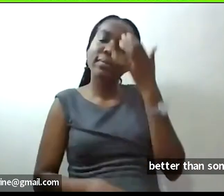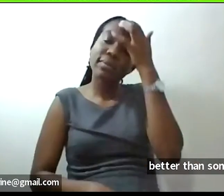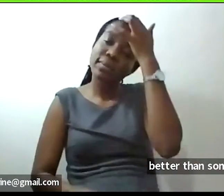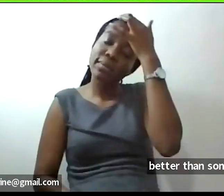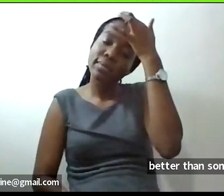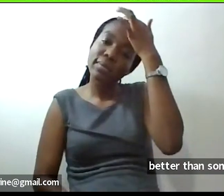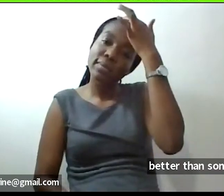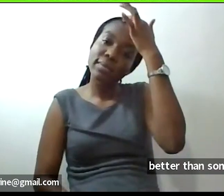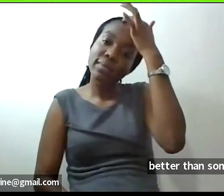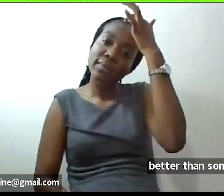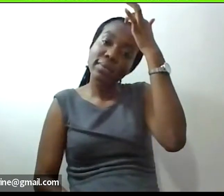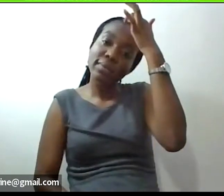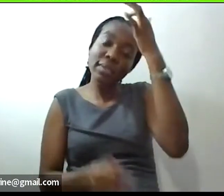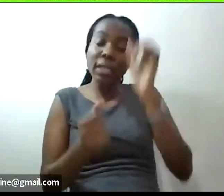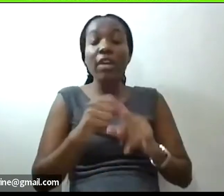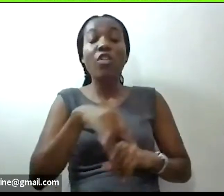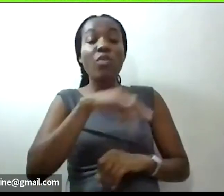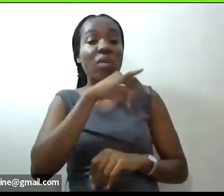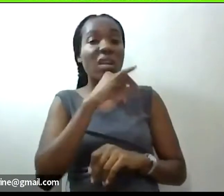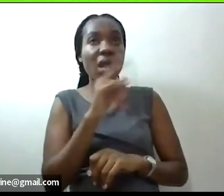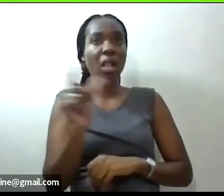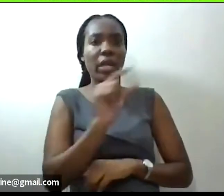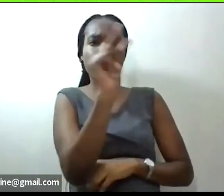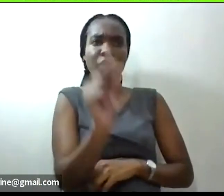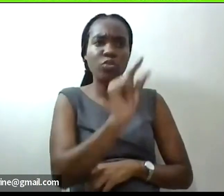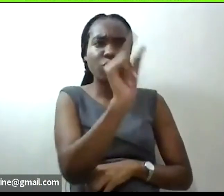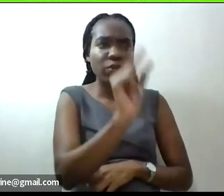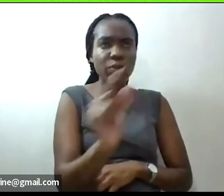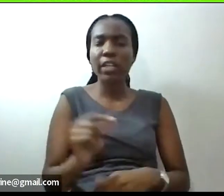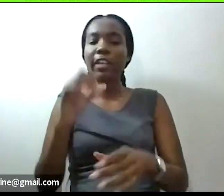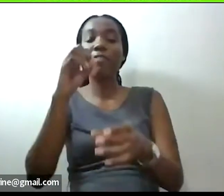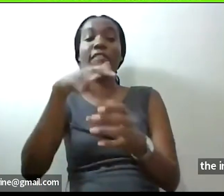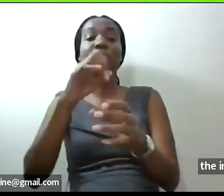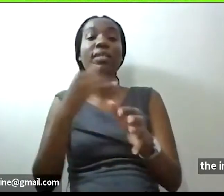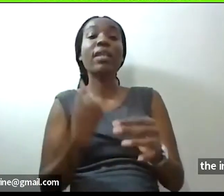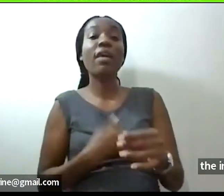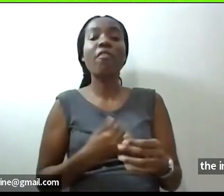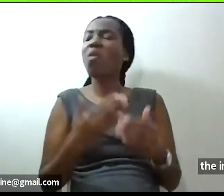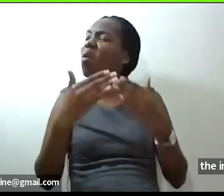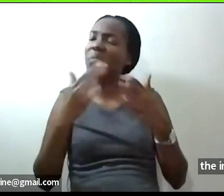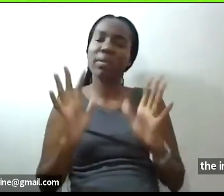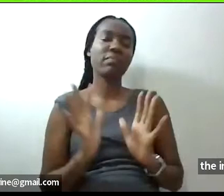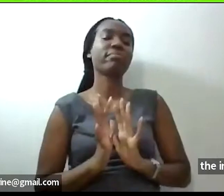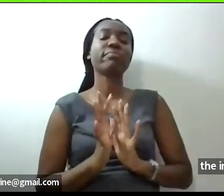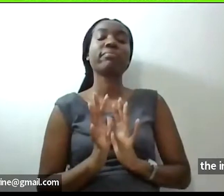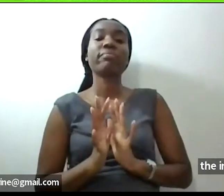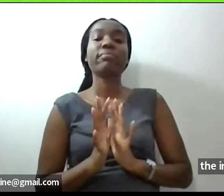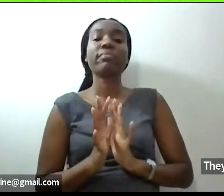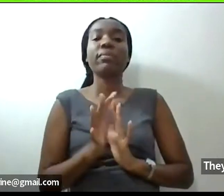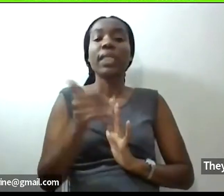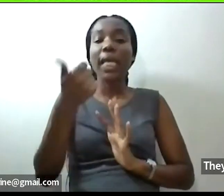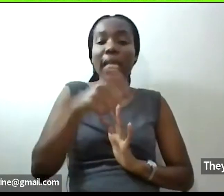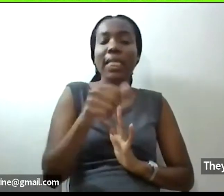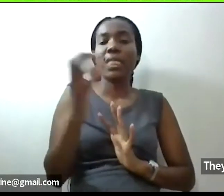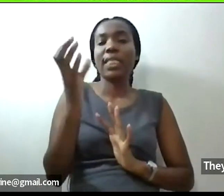The investments in the region, they are open to any of the citizens of the